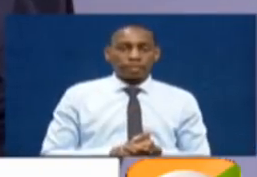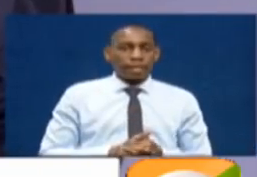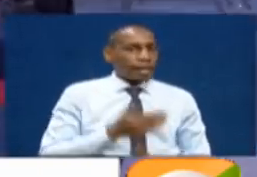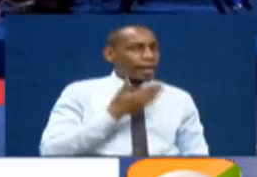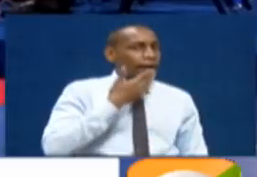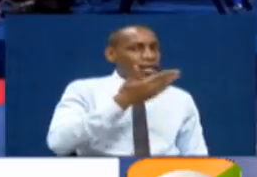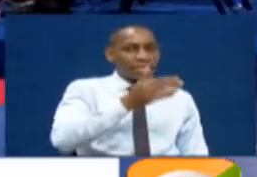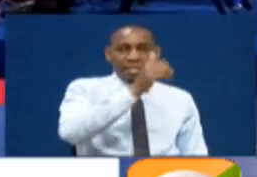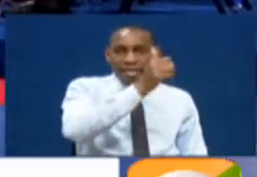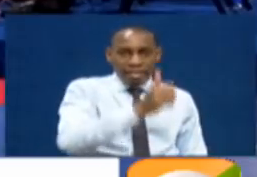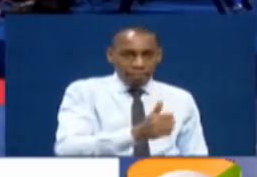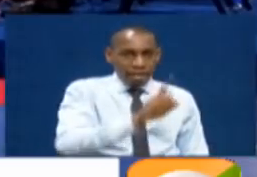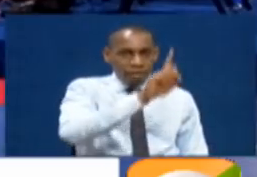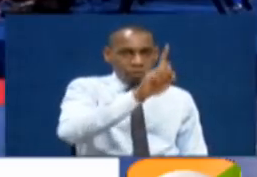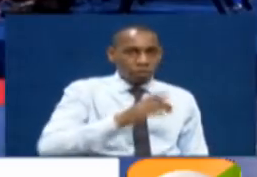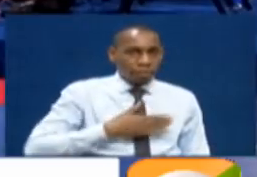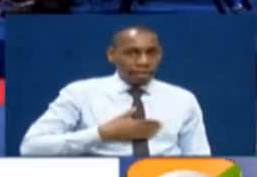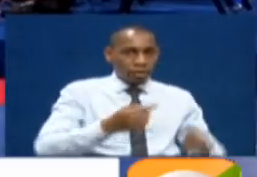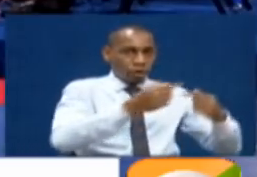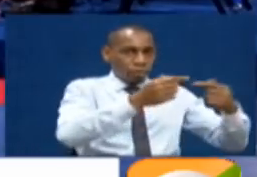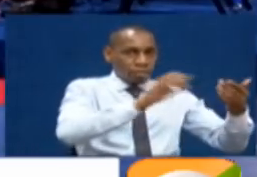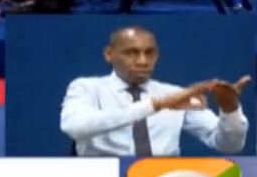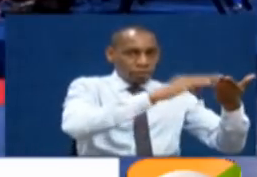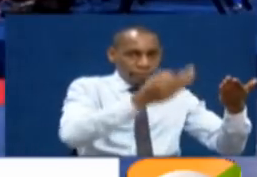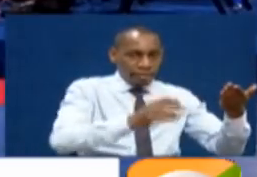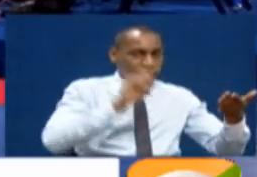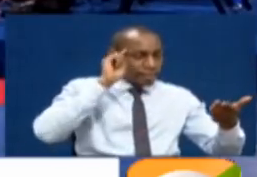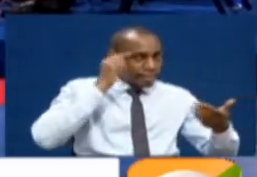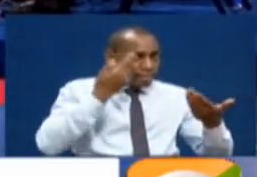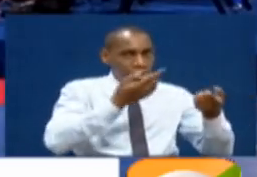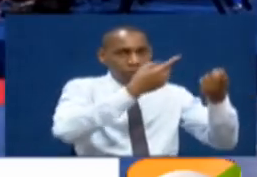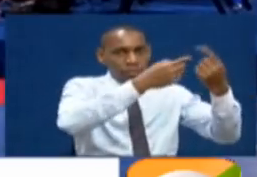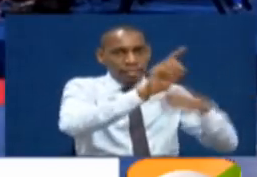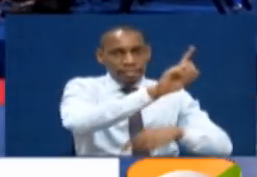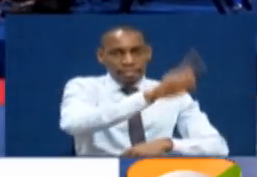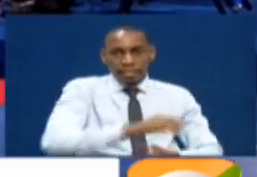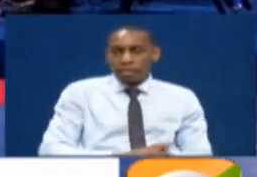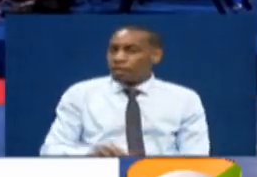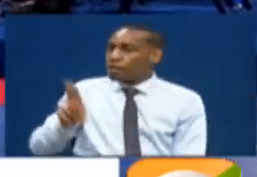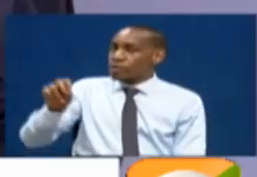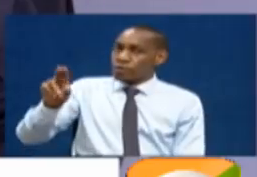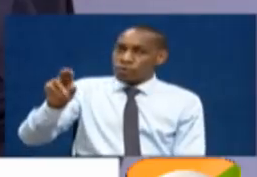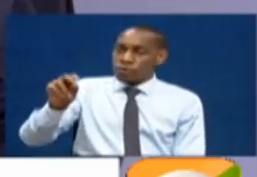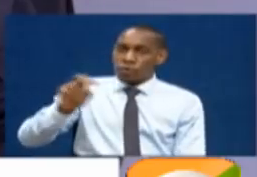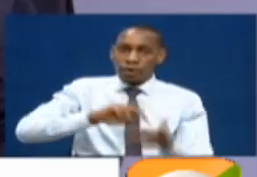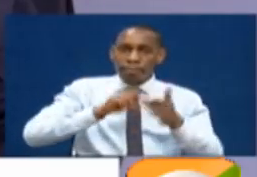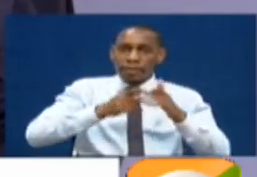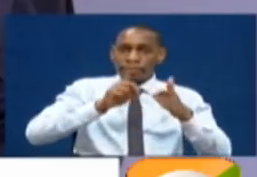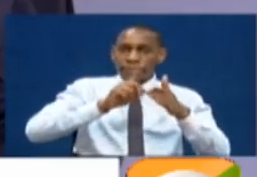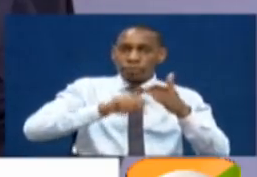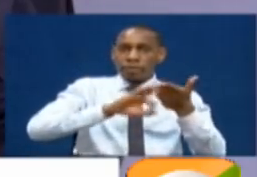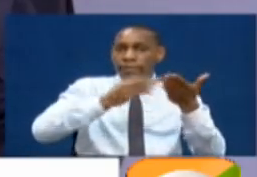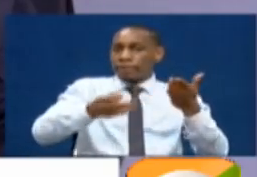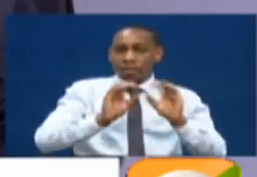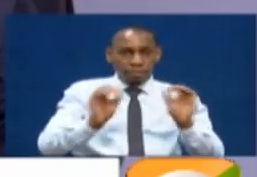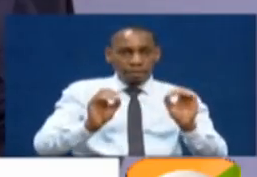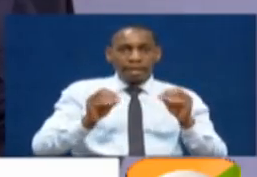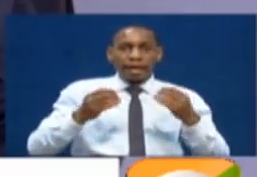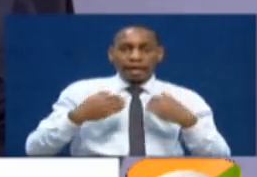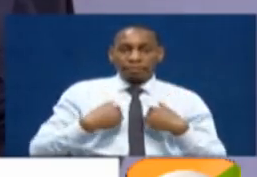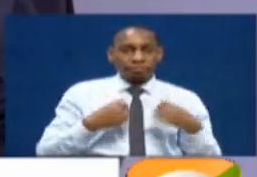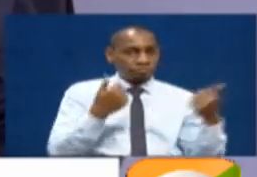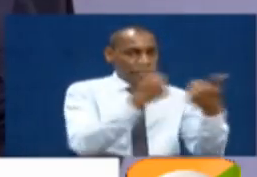my question. Why if you failed as an opposition? No. It does not mean that we have failed. I've said there are